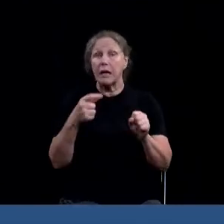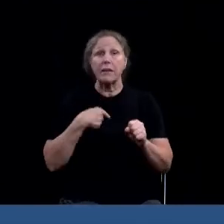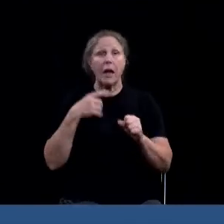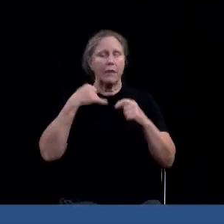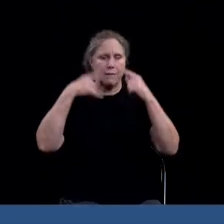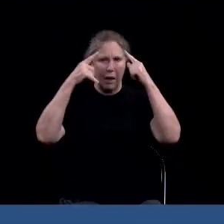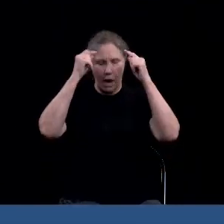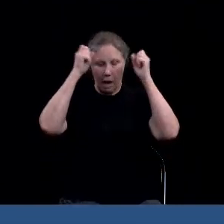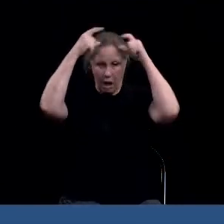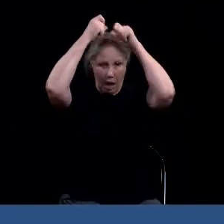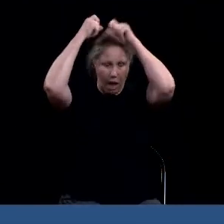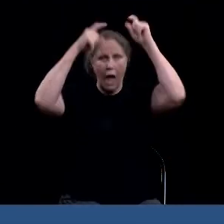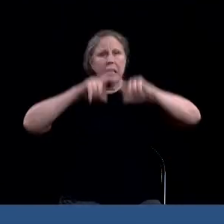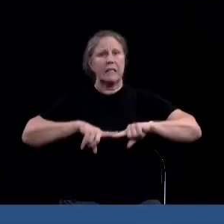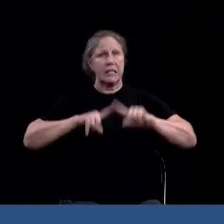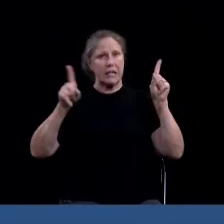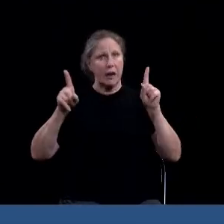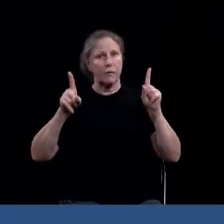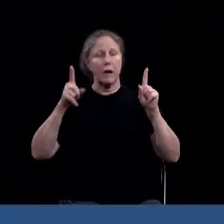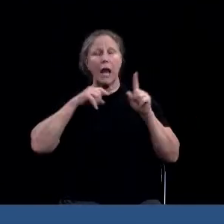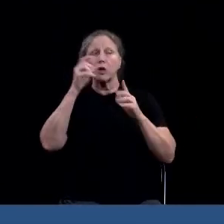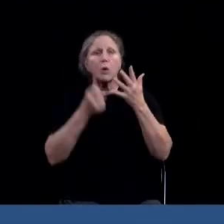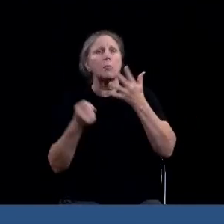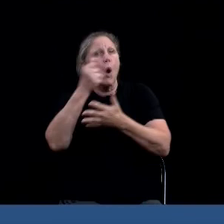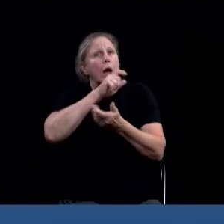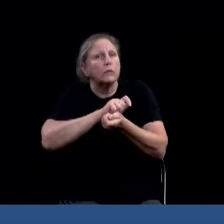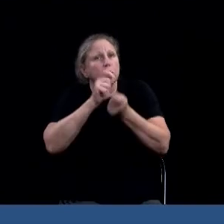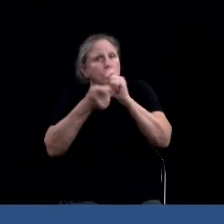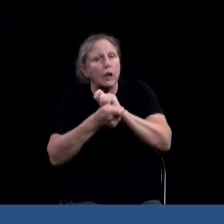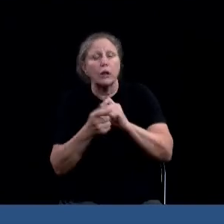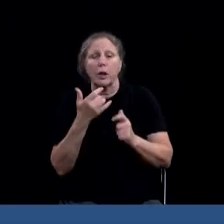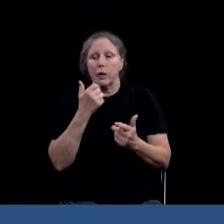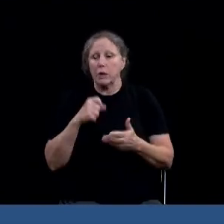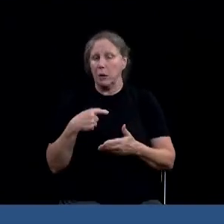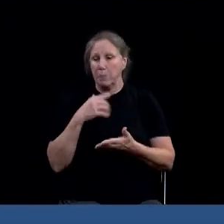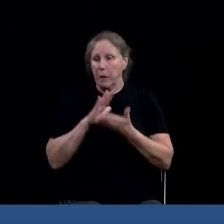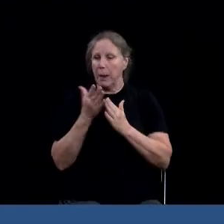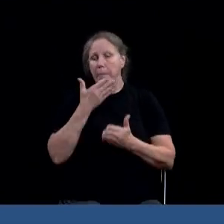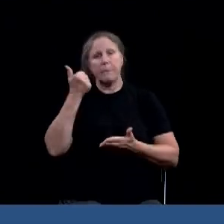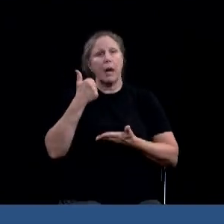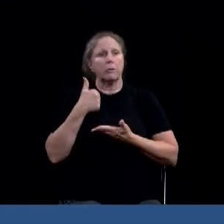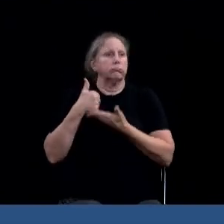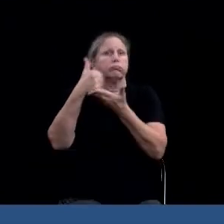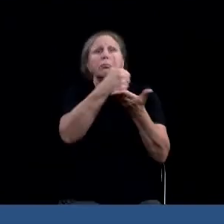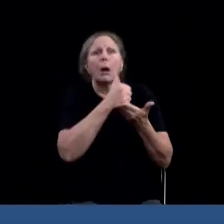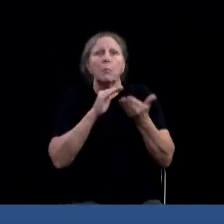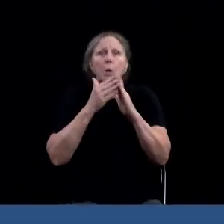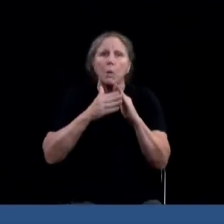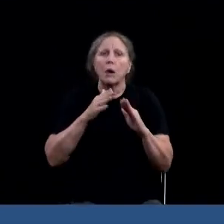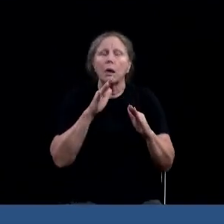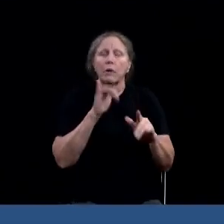a better contributing member to your community in those ways. I did have a couple of questions.